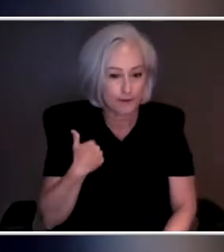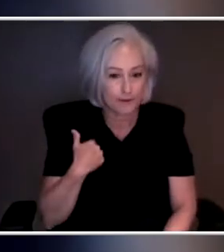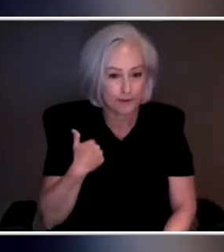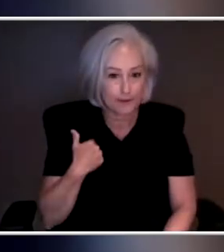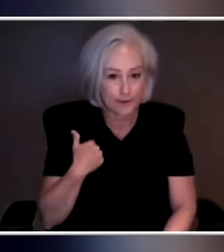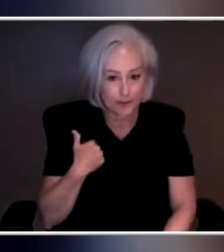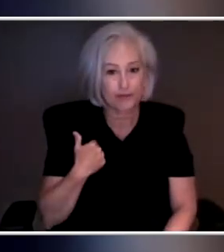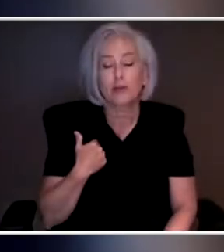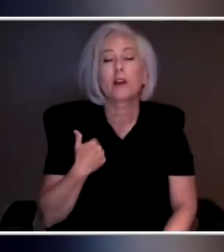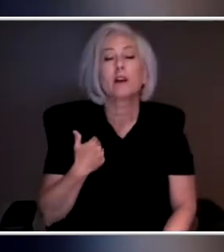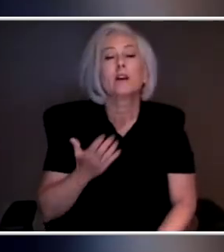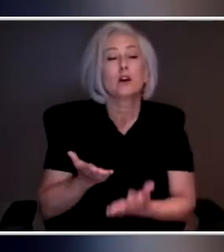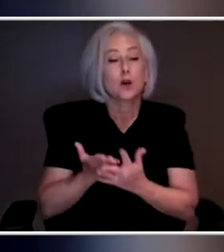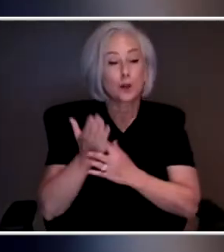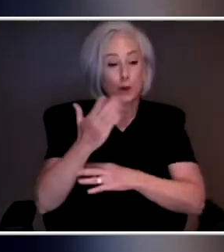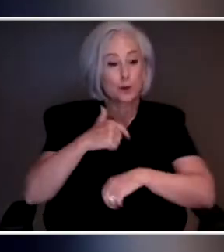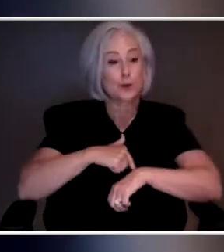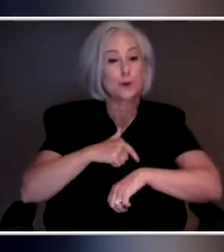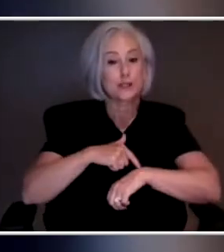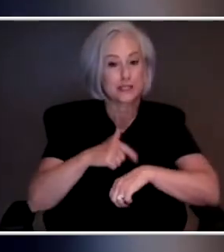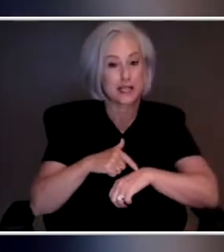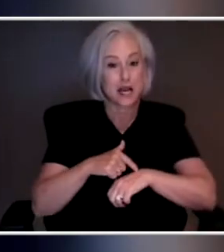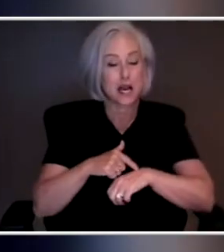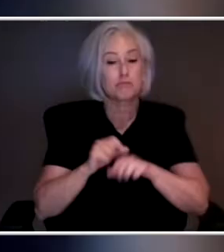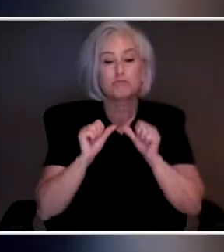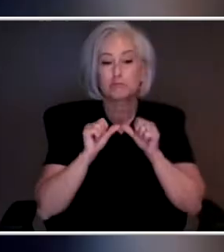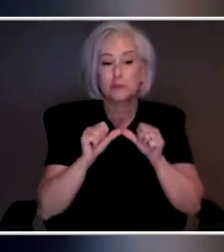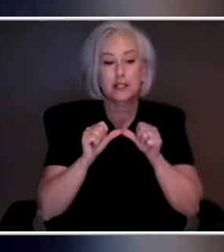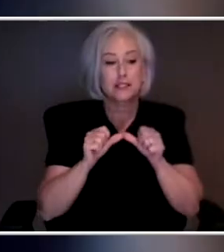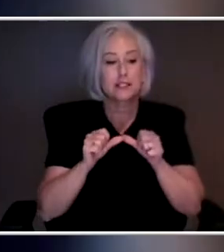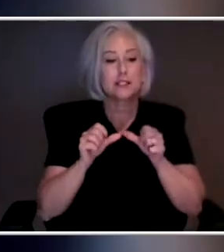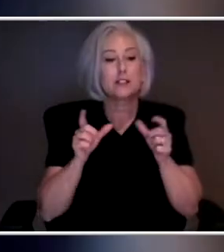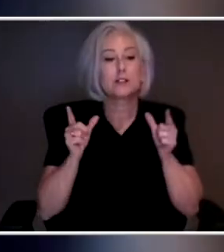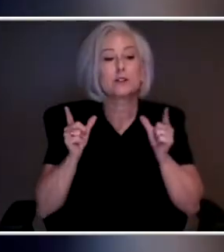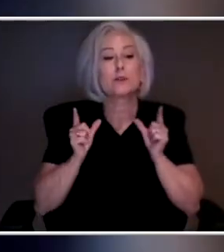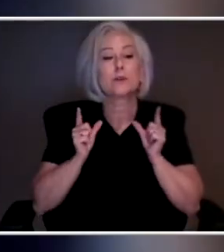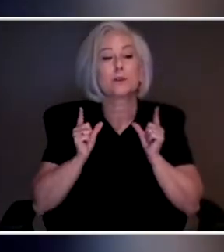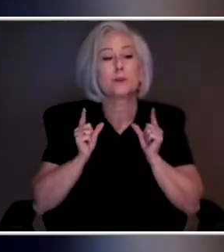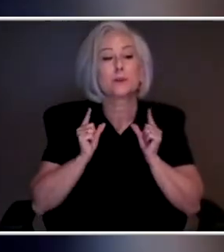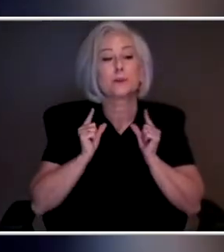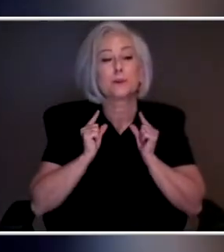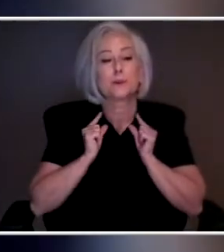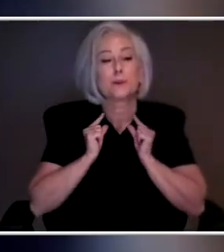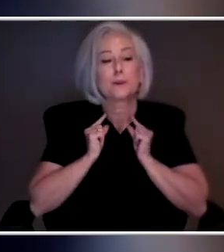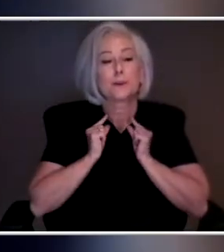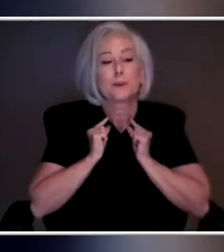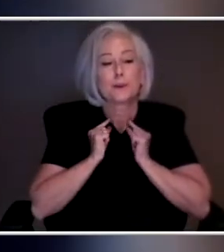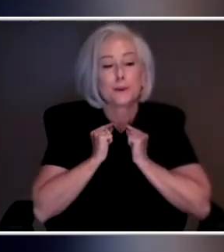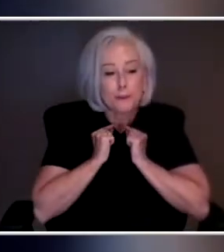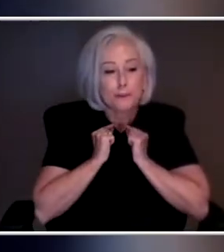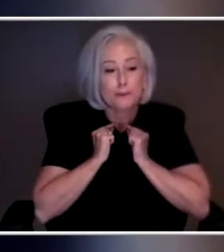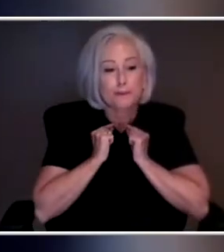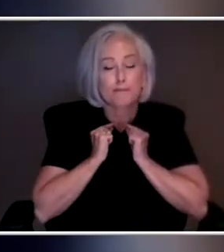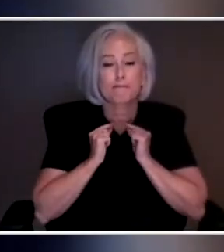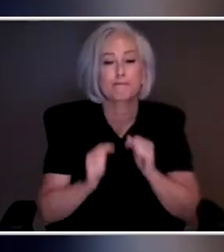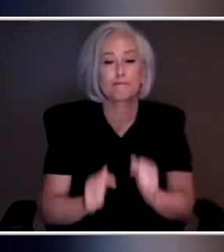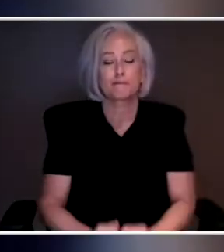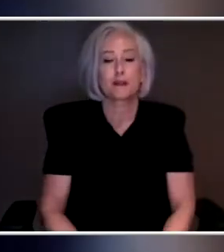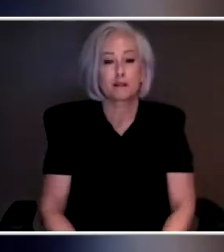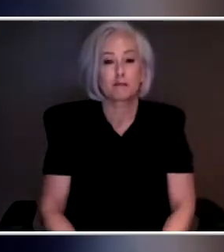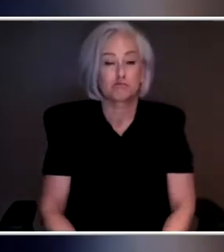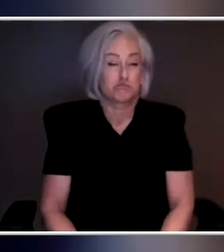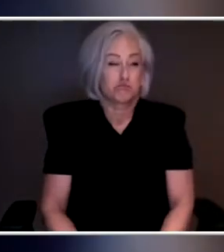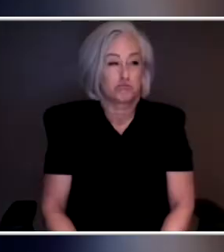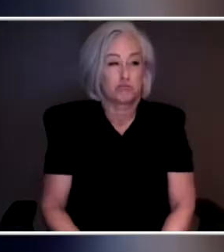time, gradually, it kept reducing in size and reducing in size. And I would say